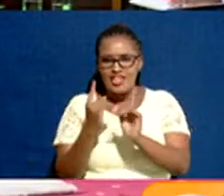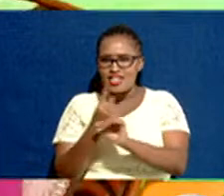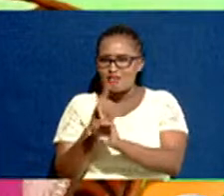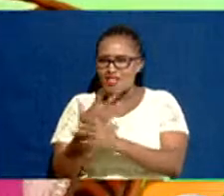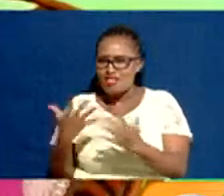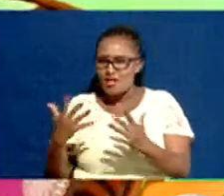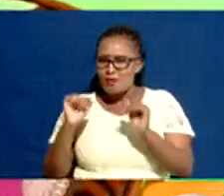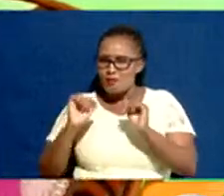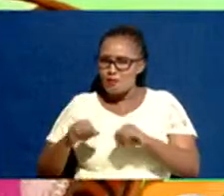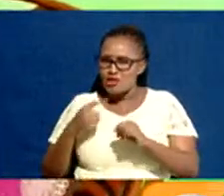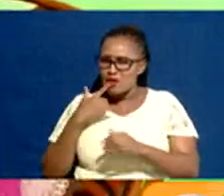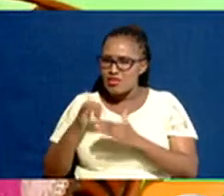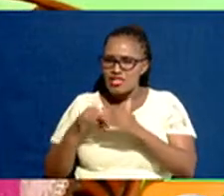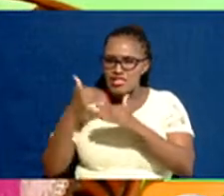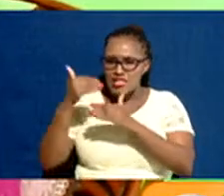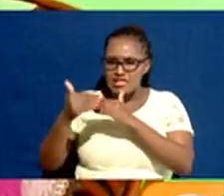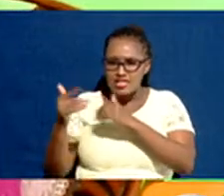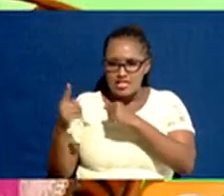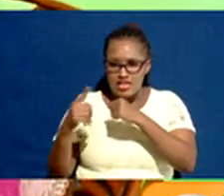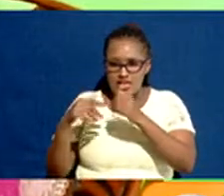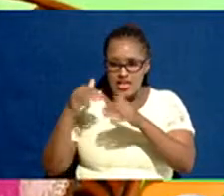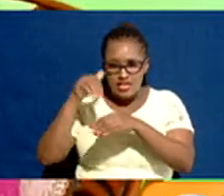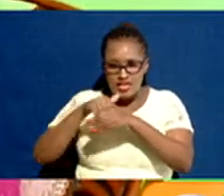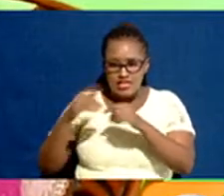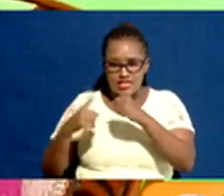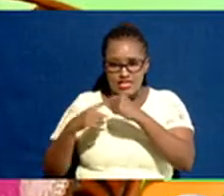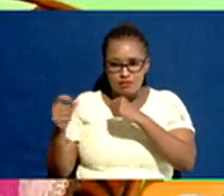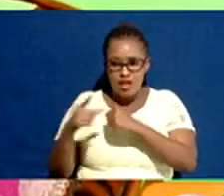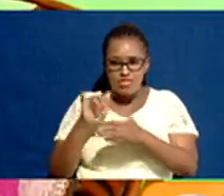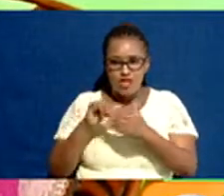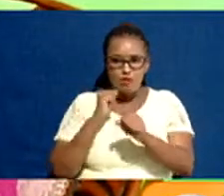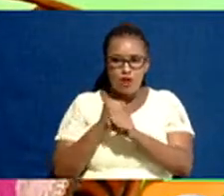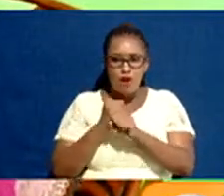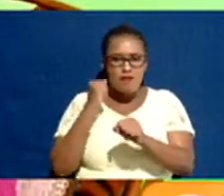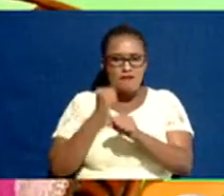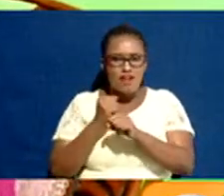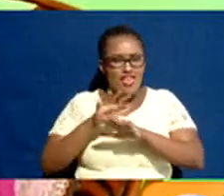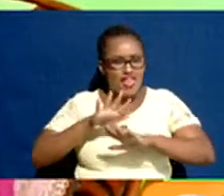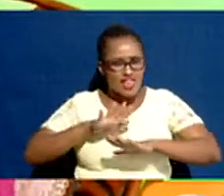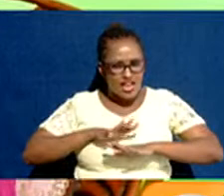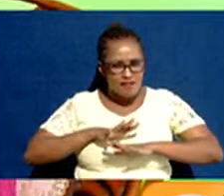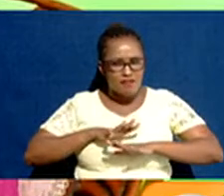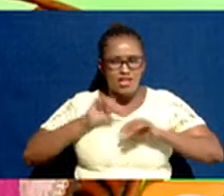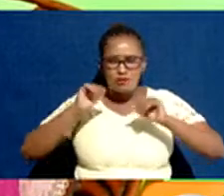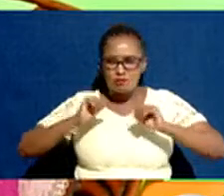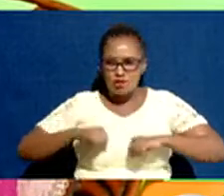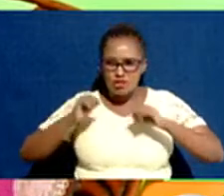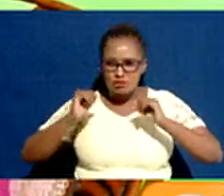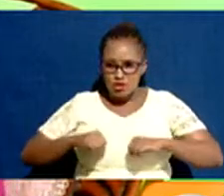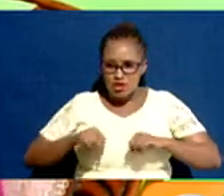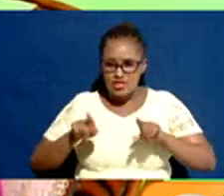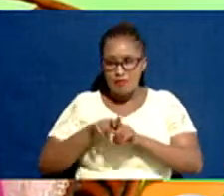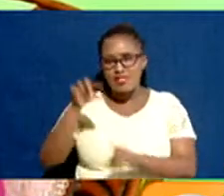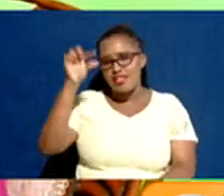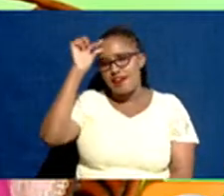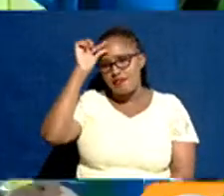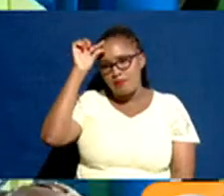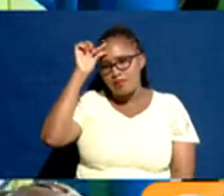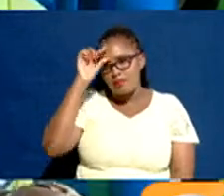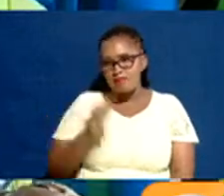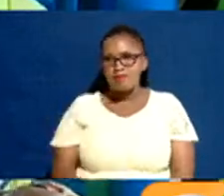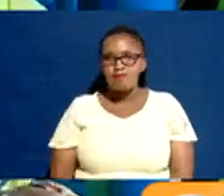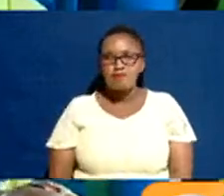would you say that in the 6 months that you have been in power, you've done enough, the most that you could have done as a government?